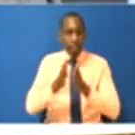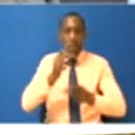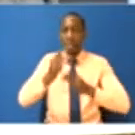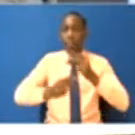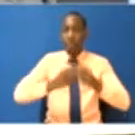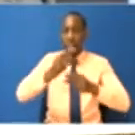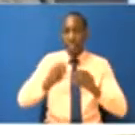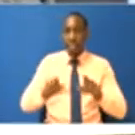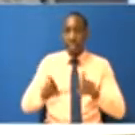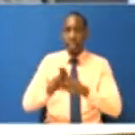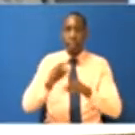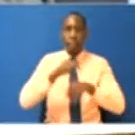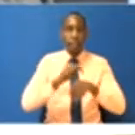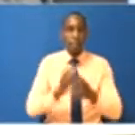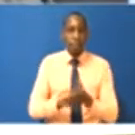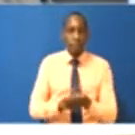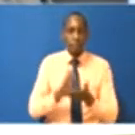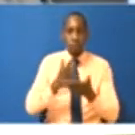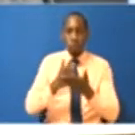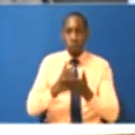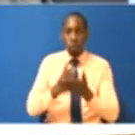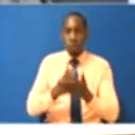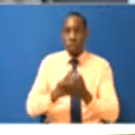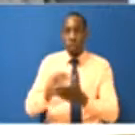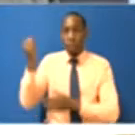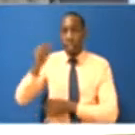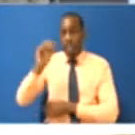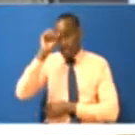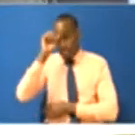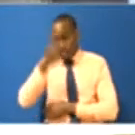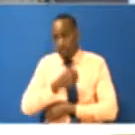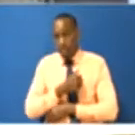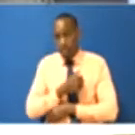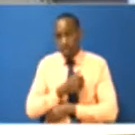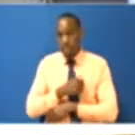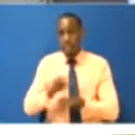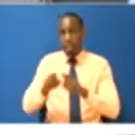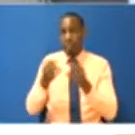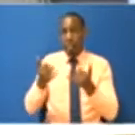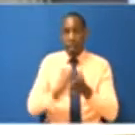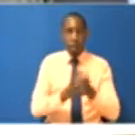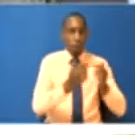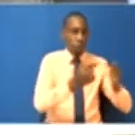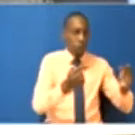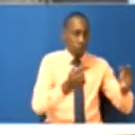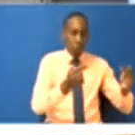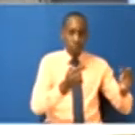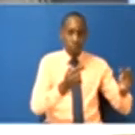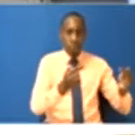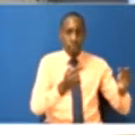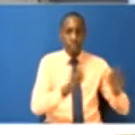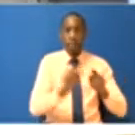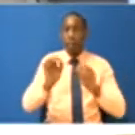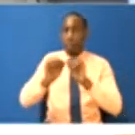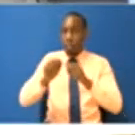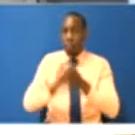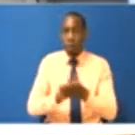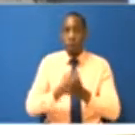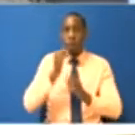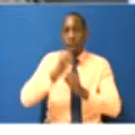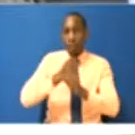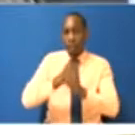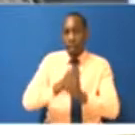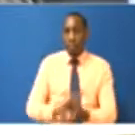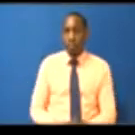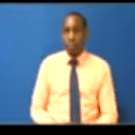processes but at the same time suave politically so that uh so then they're able uh to you know to to get these things done